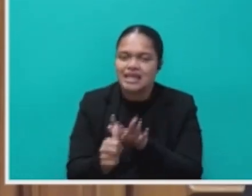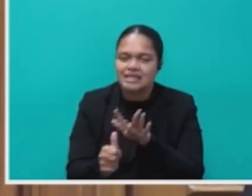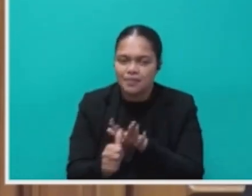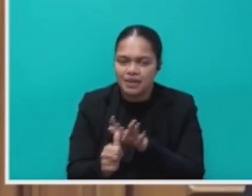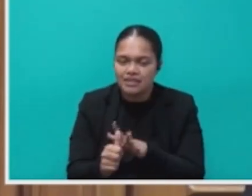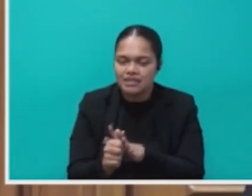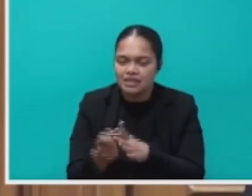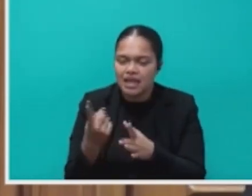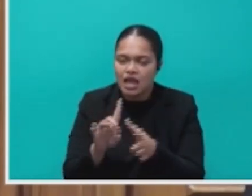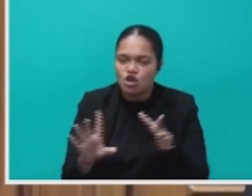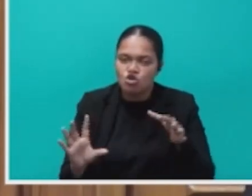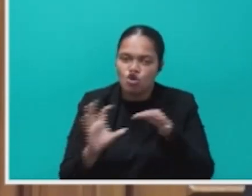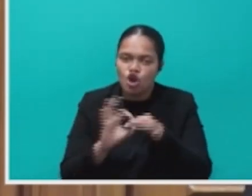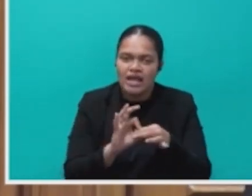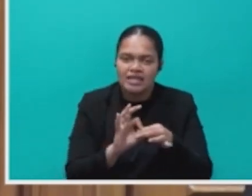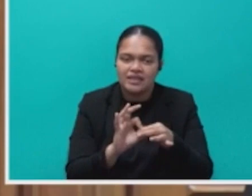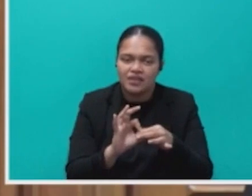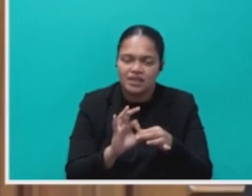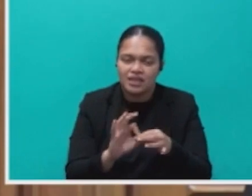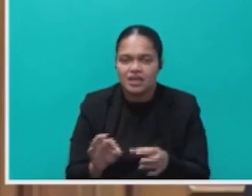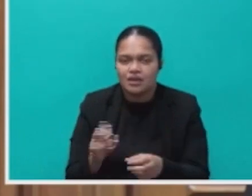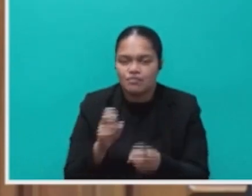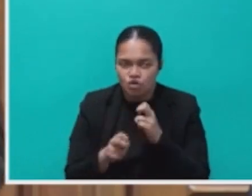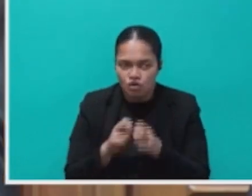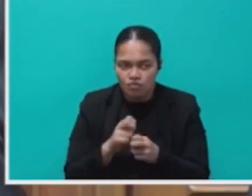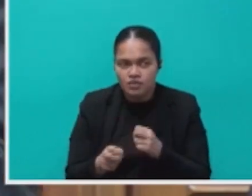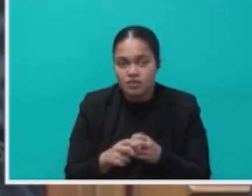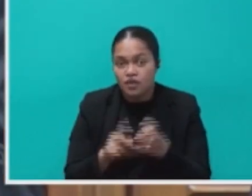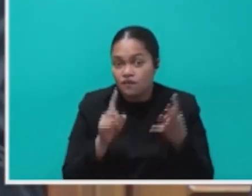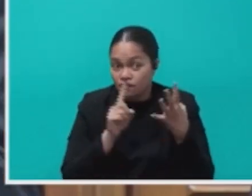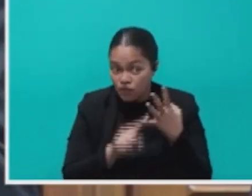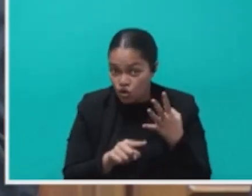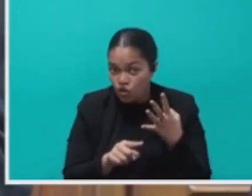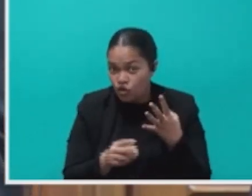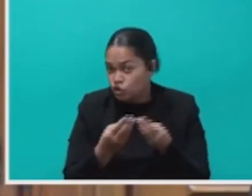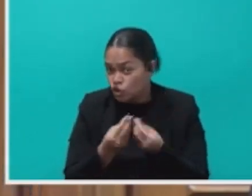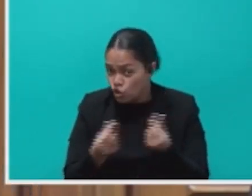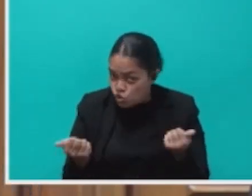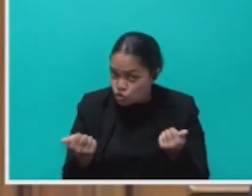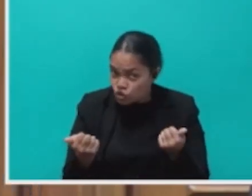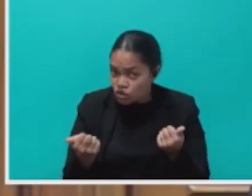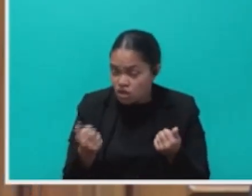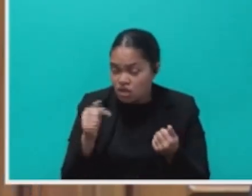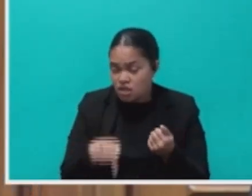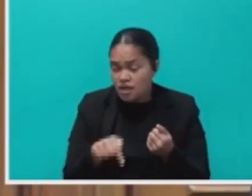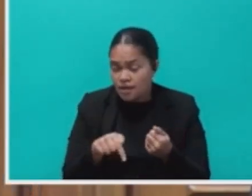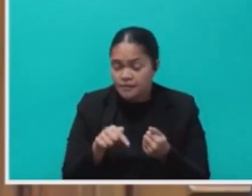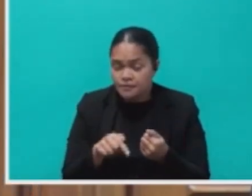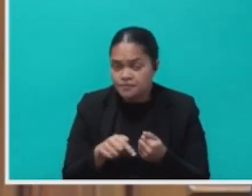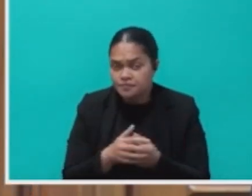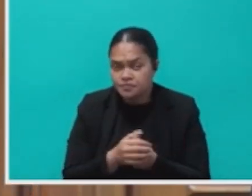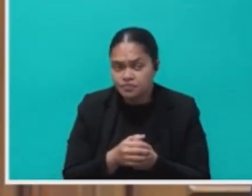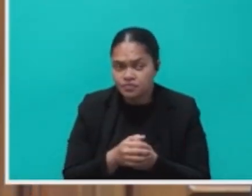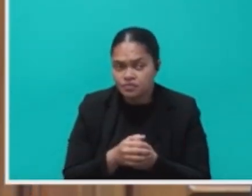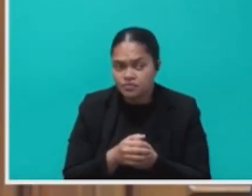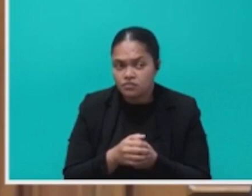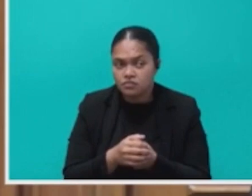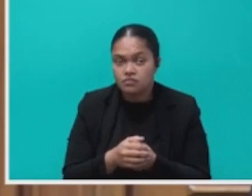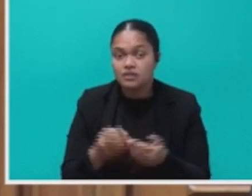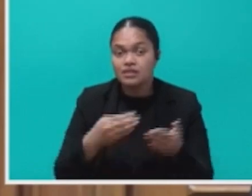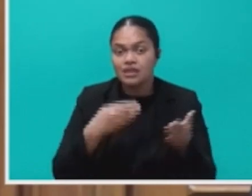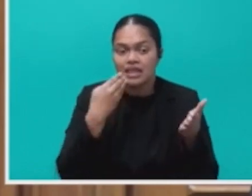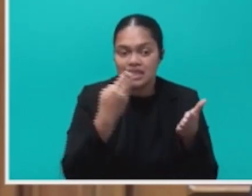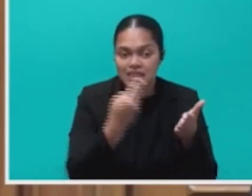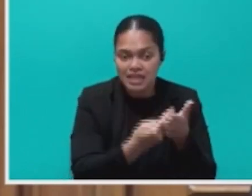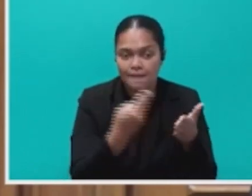the connectivity problems. Fourth solution here, Mr. Speaker, sir, is the tap-in and the